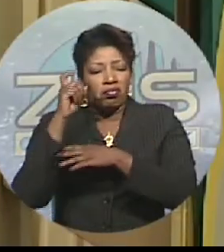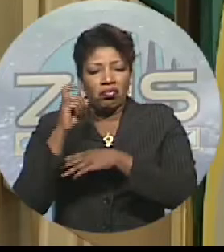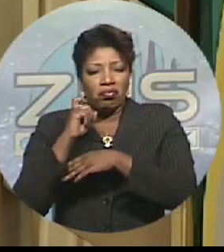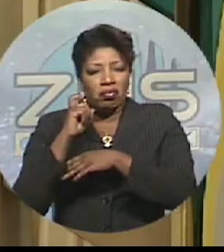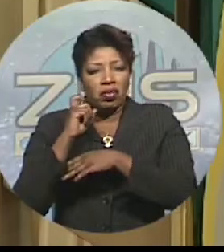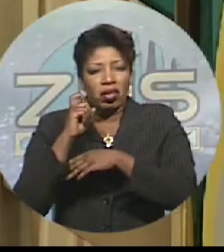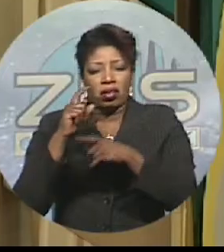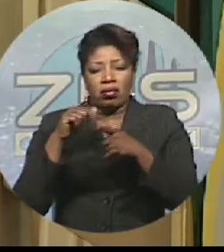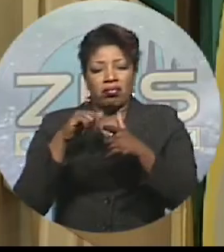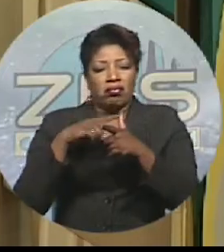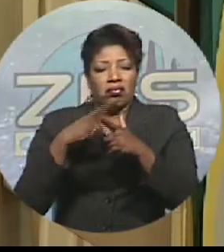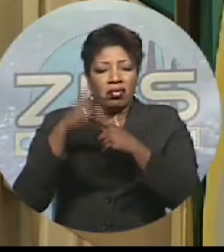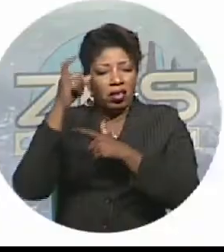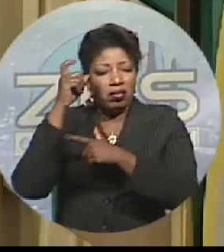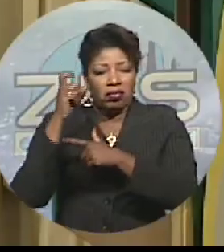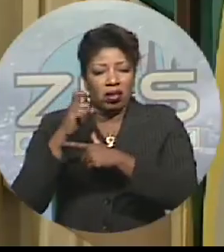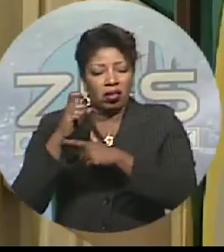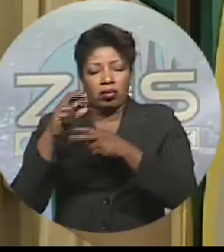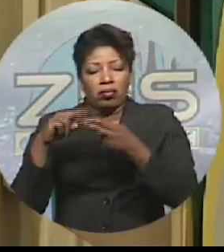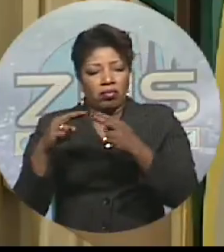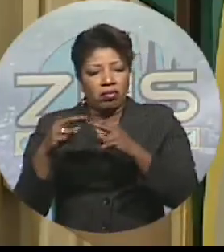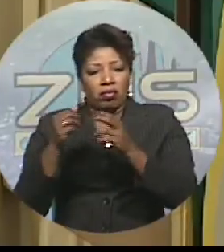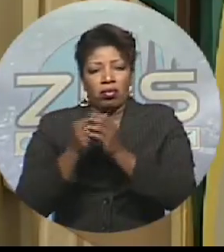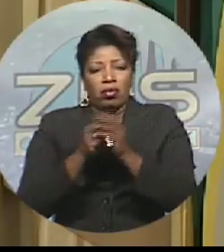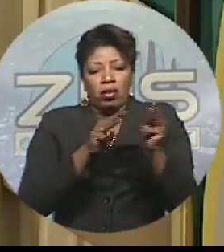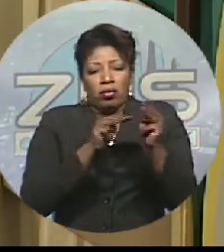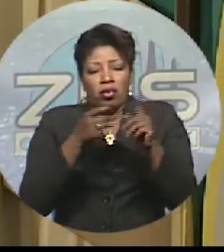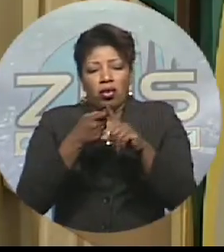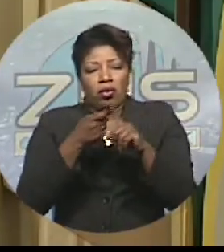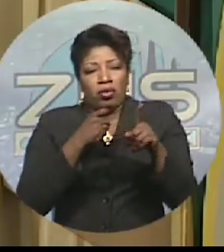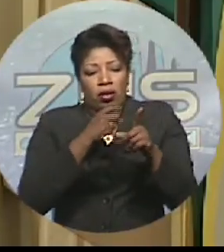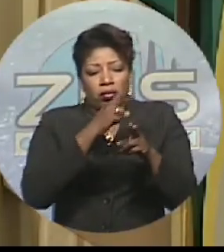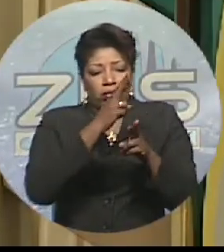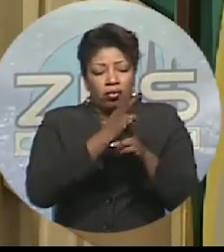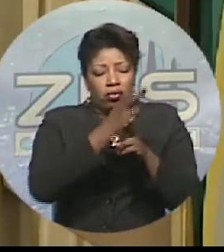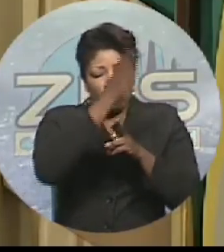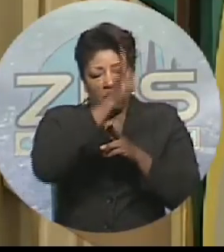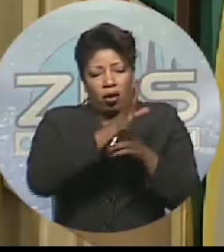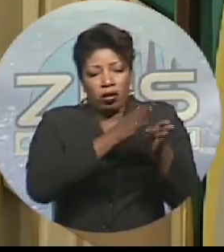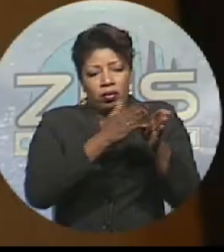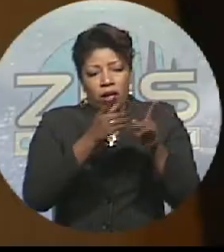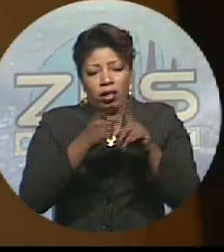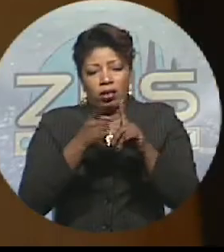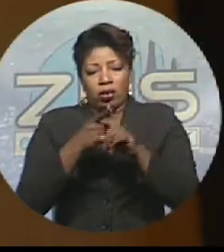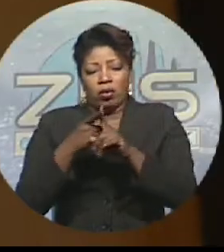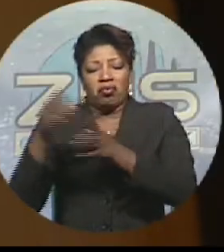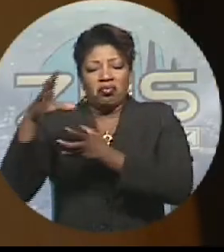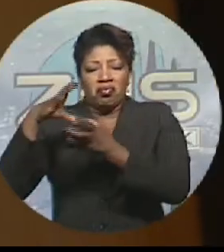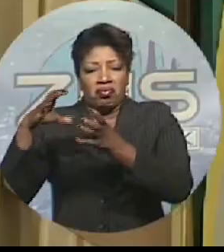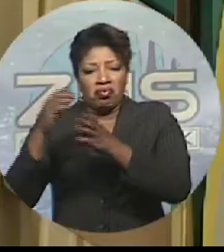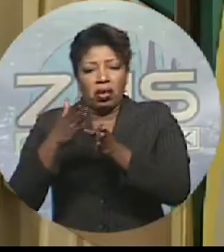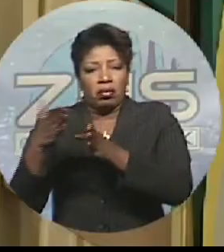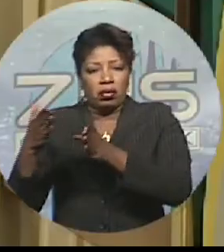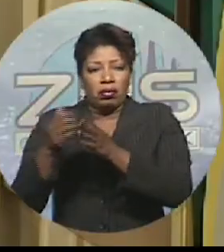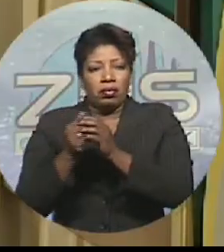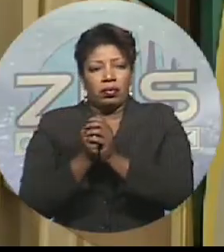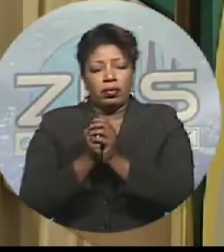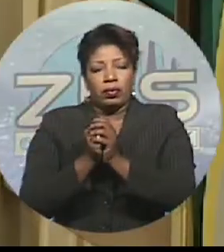and sexualization, but less love. We've moved from the original God to the original gangster. We